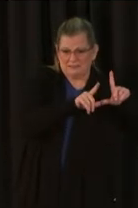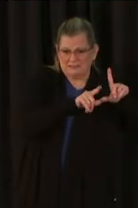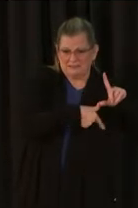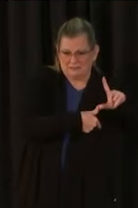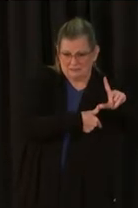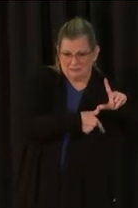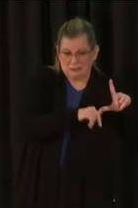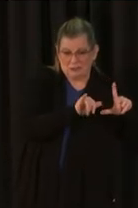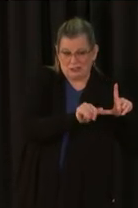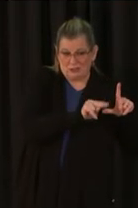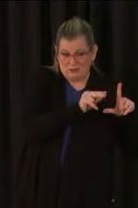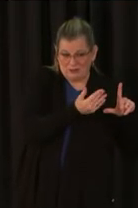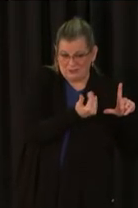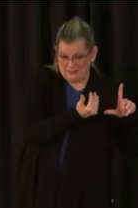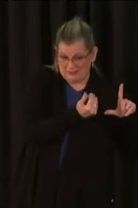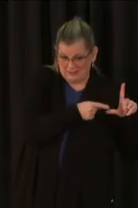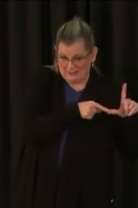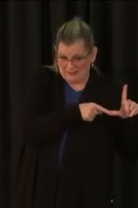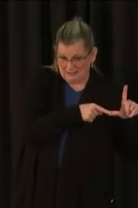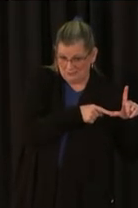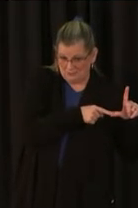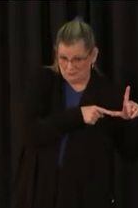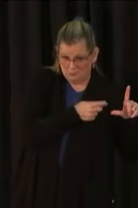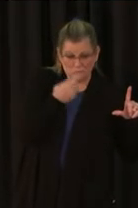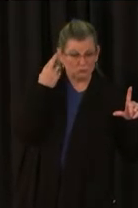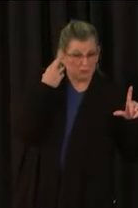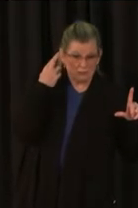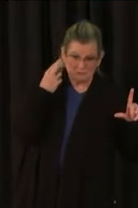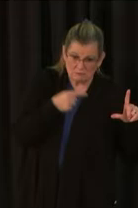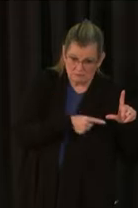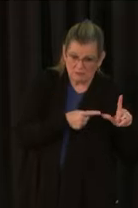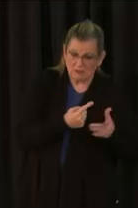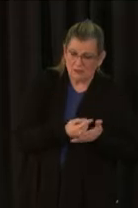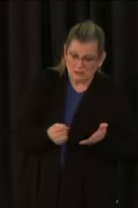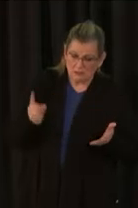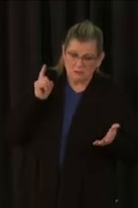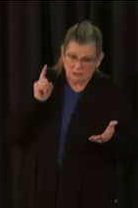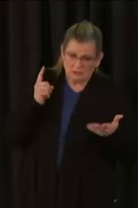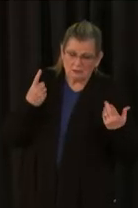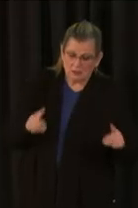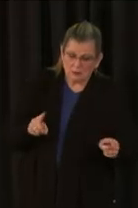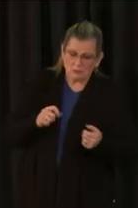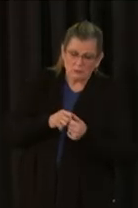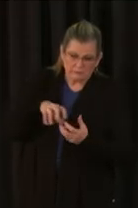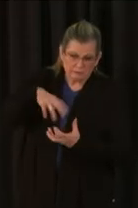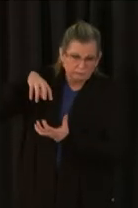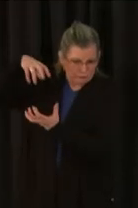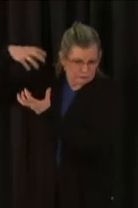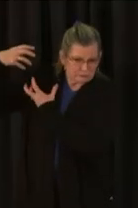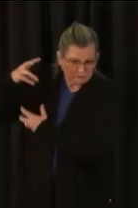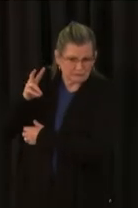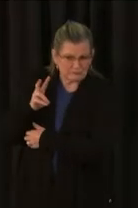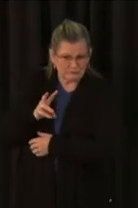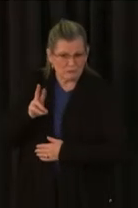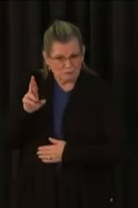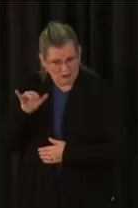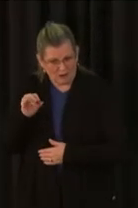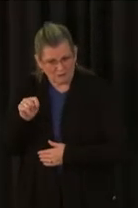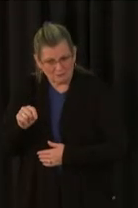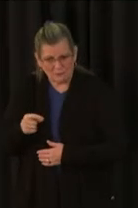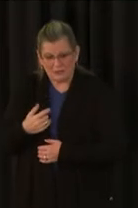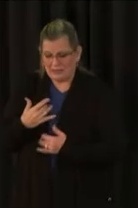15th, this Friday, but due to the health and additional public